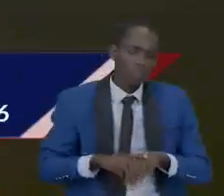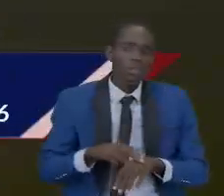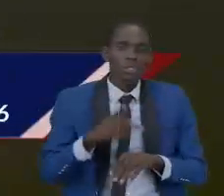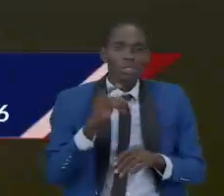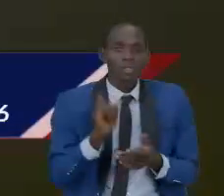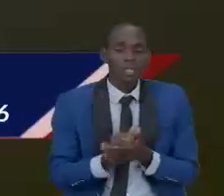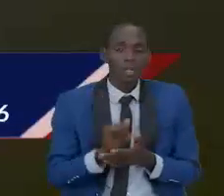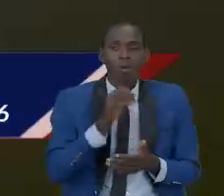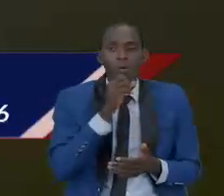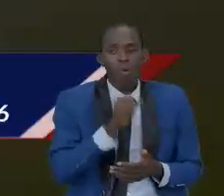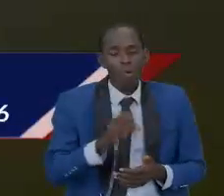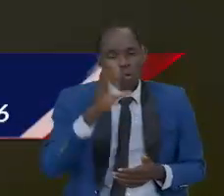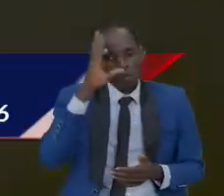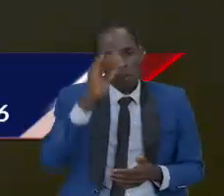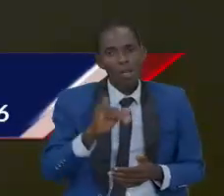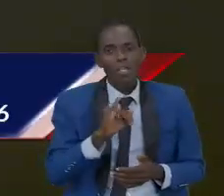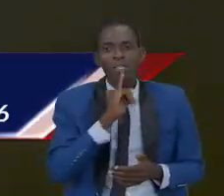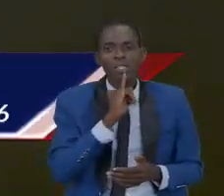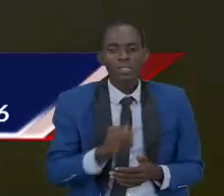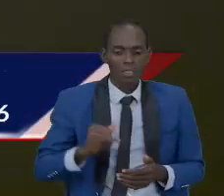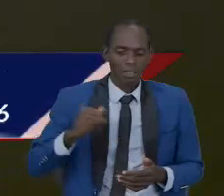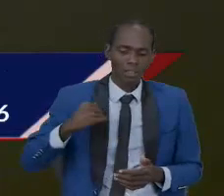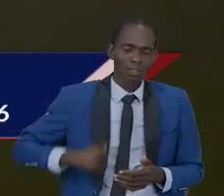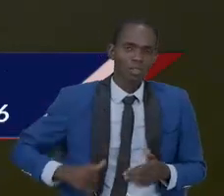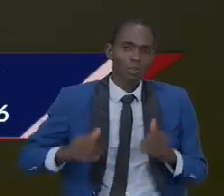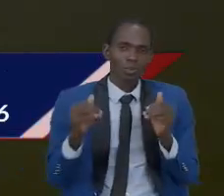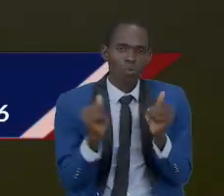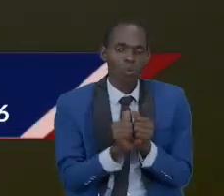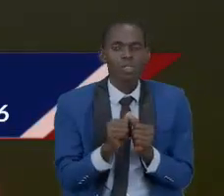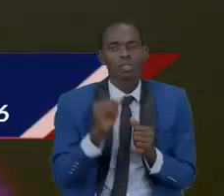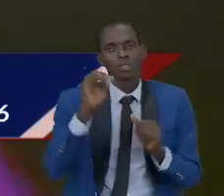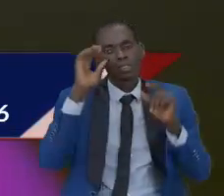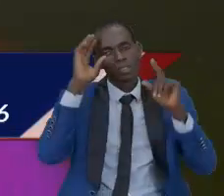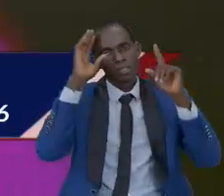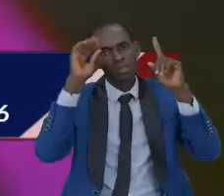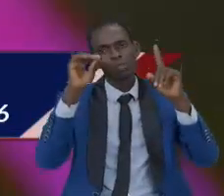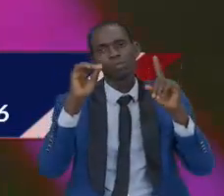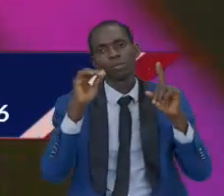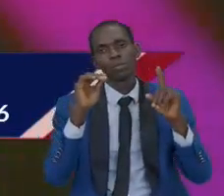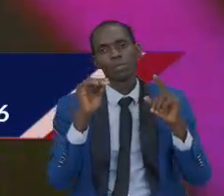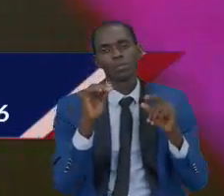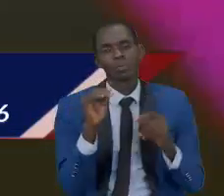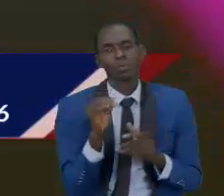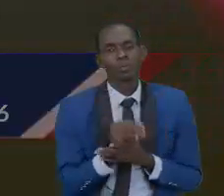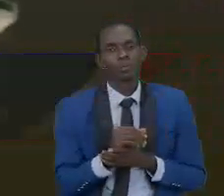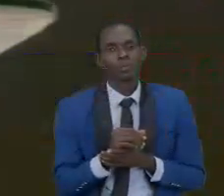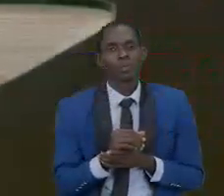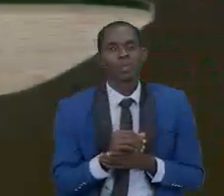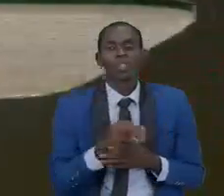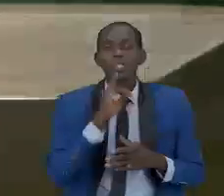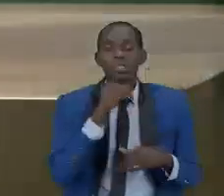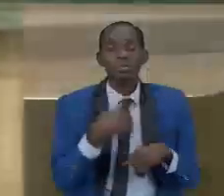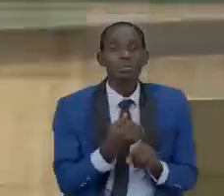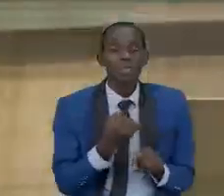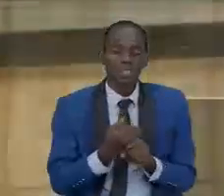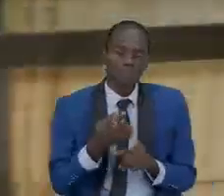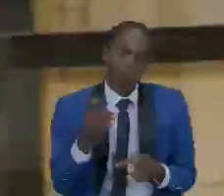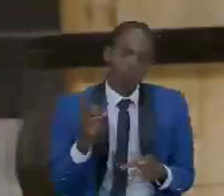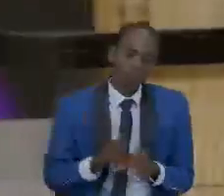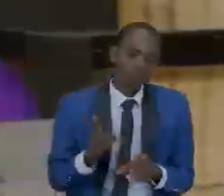man is crucified with him his mage important